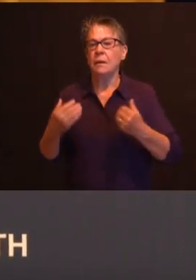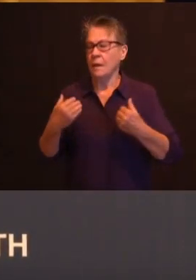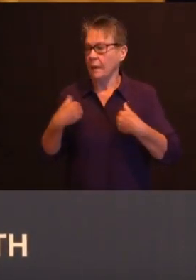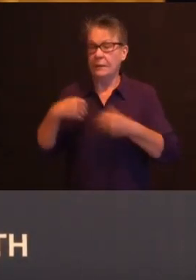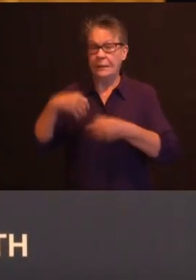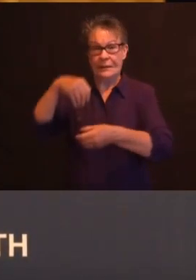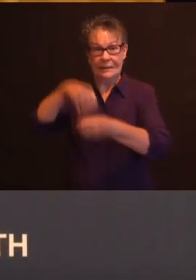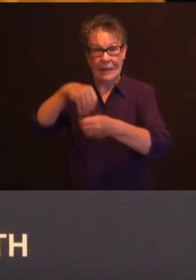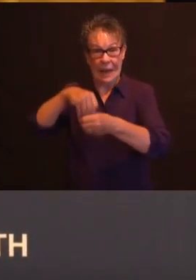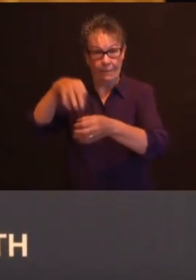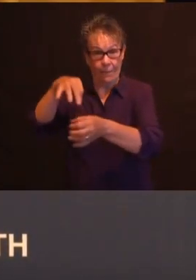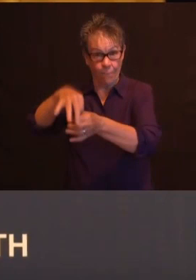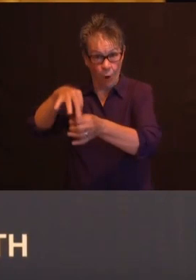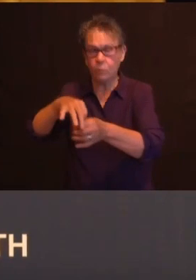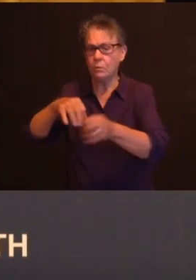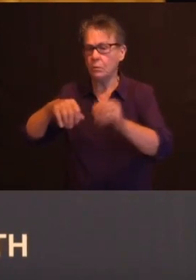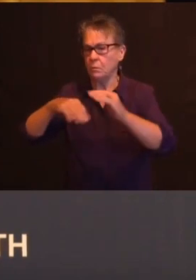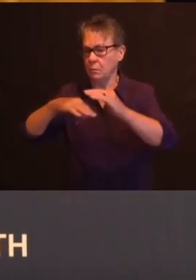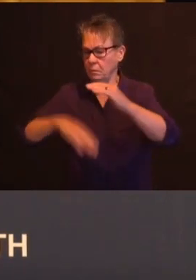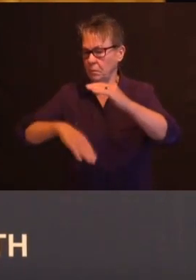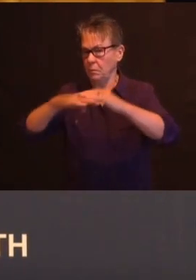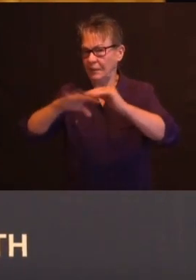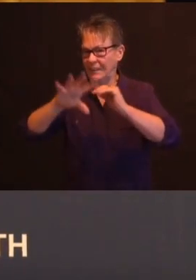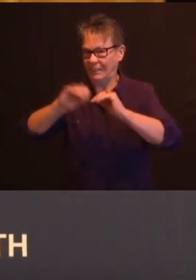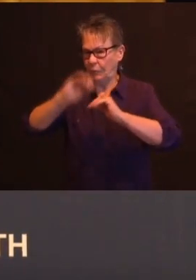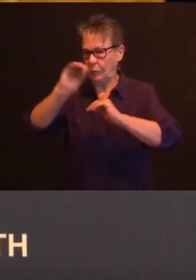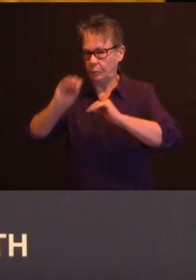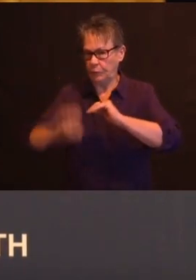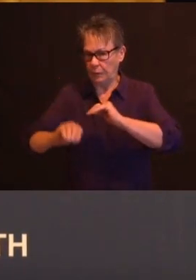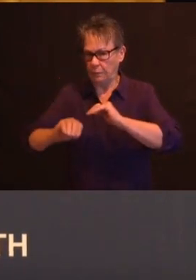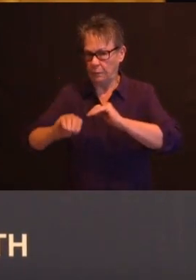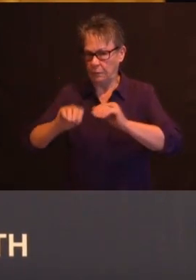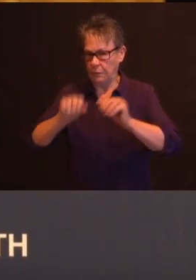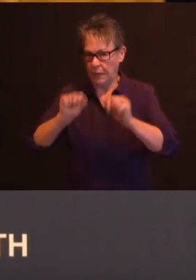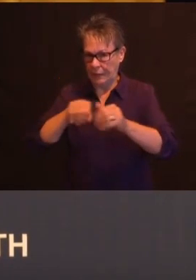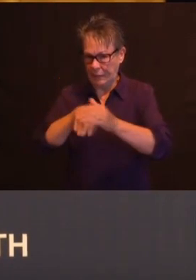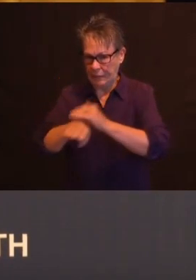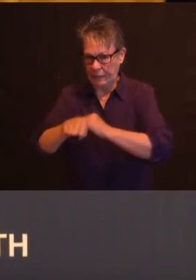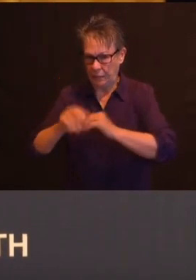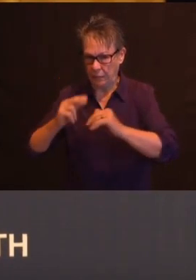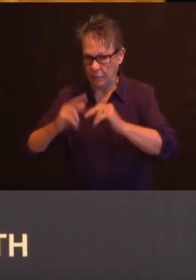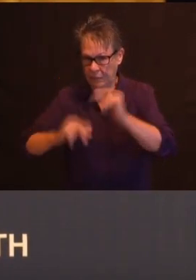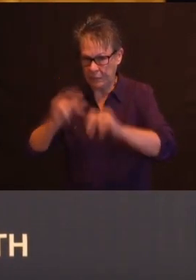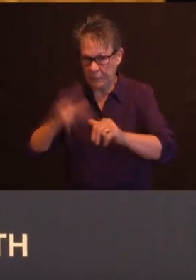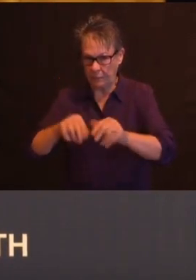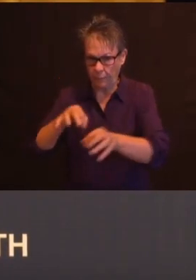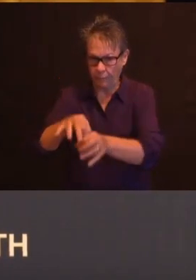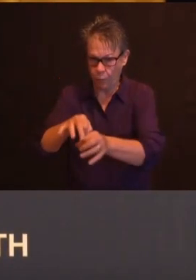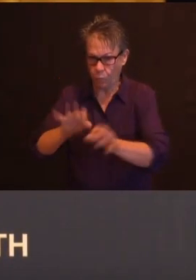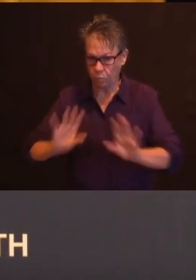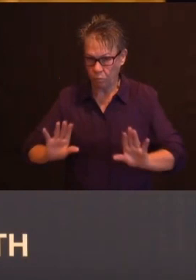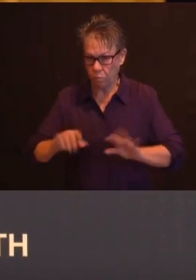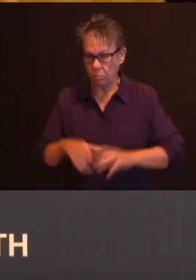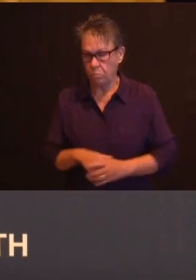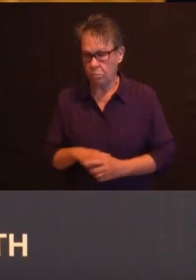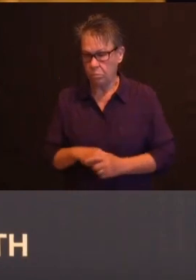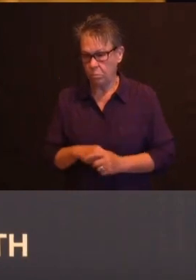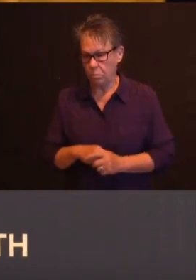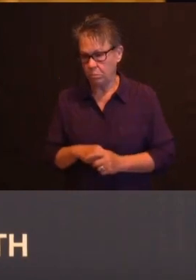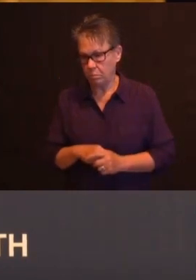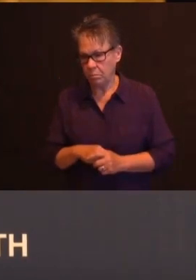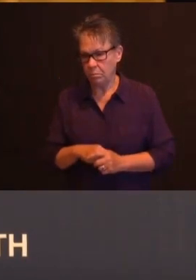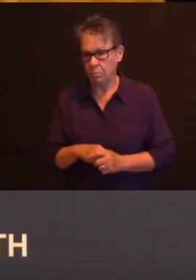First part of my answer is we won't know a whole lot tomorrow, would be my guess. This is going to be something that I think will take some